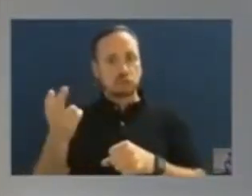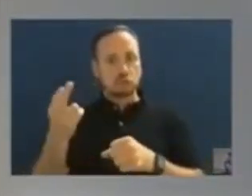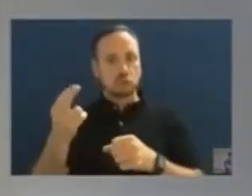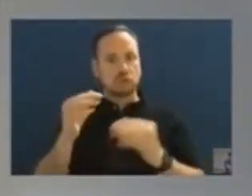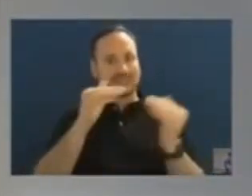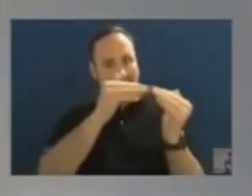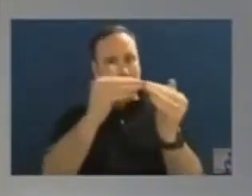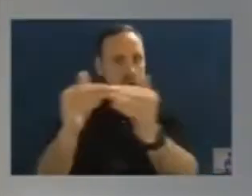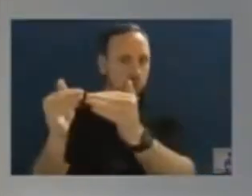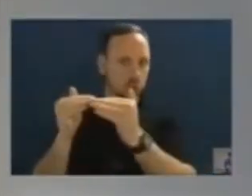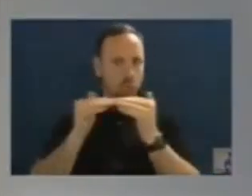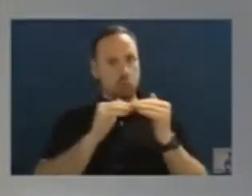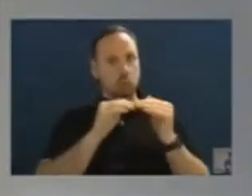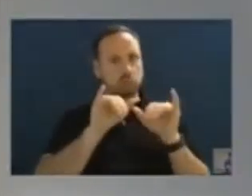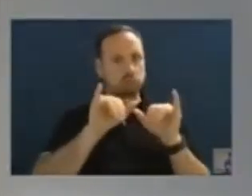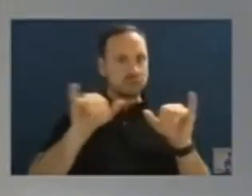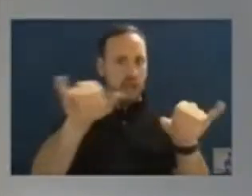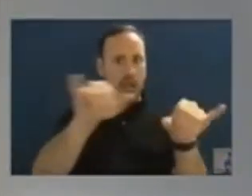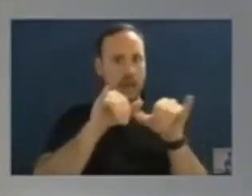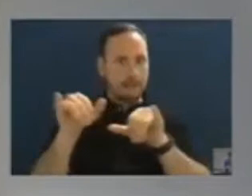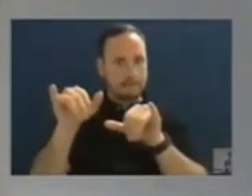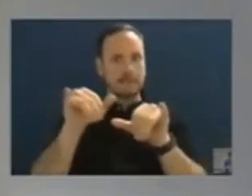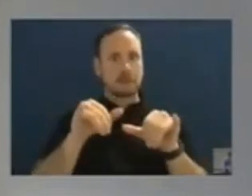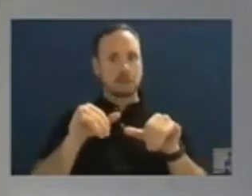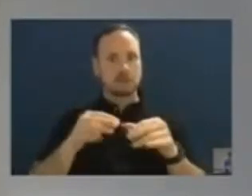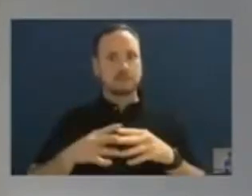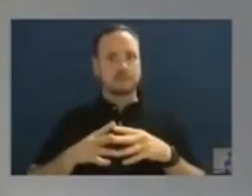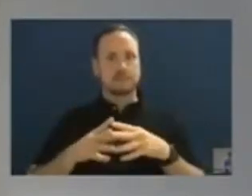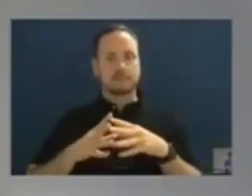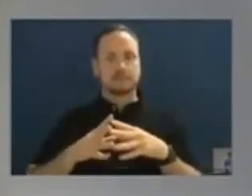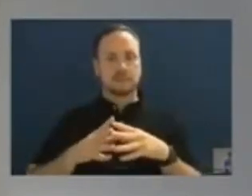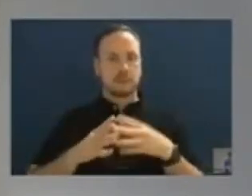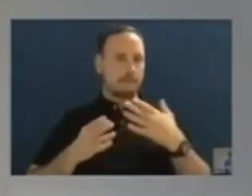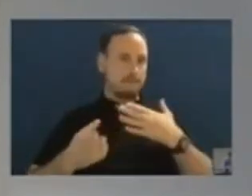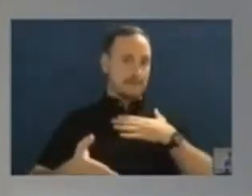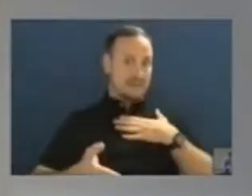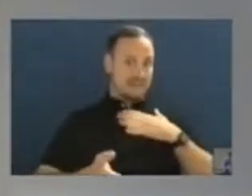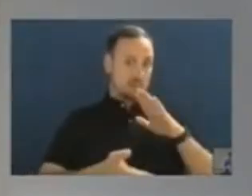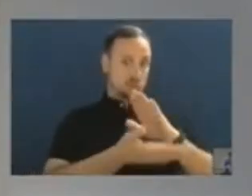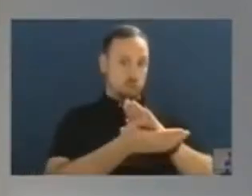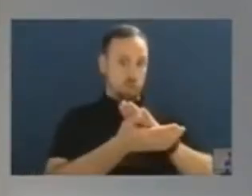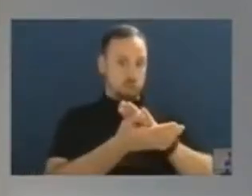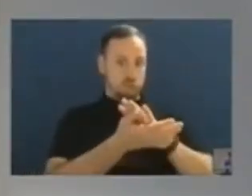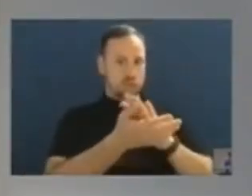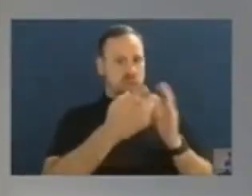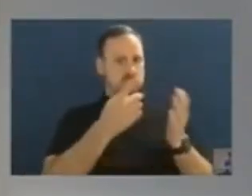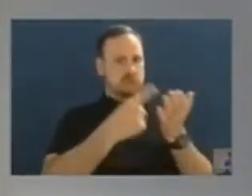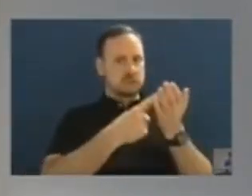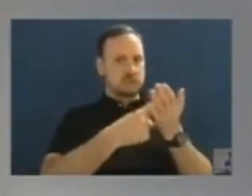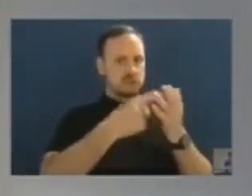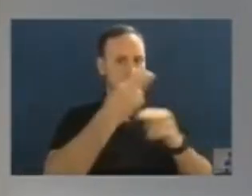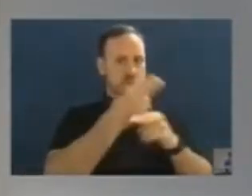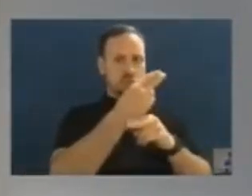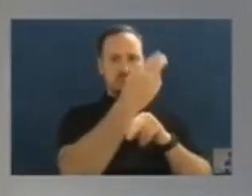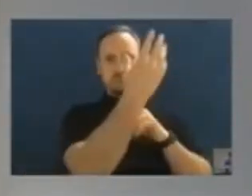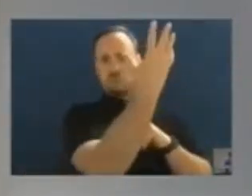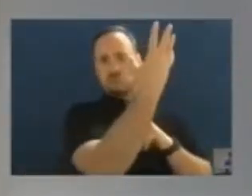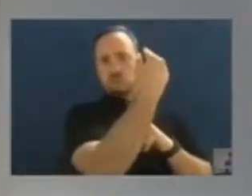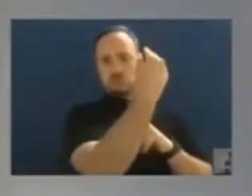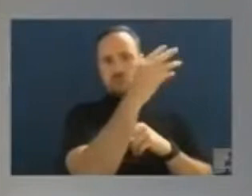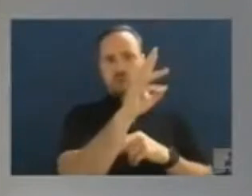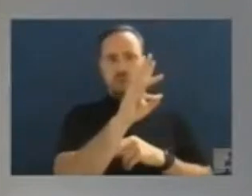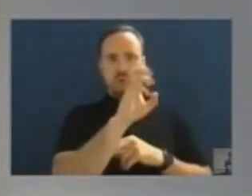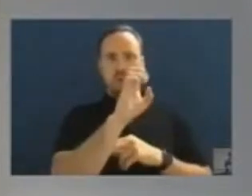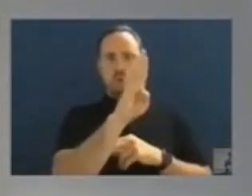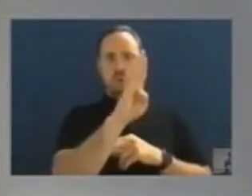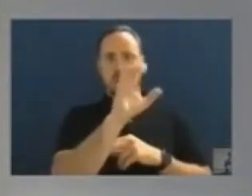And specifically in the case where at my school, we're talking about using webcams through parent-teacher organization